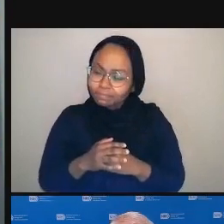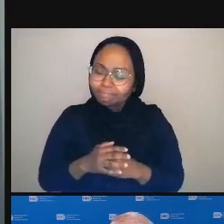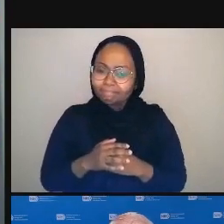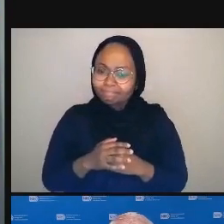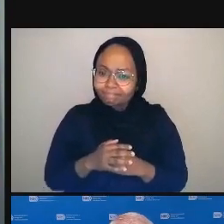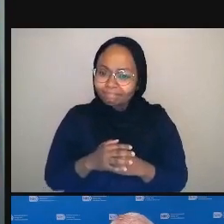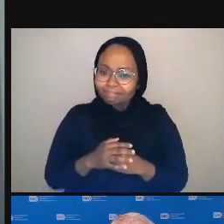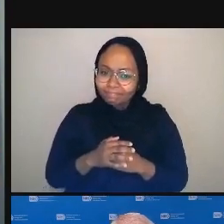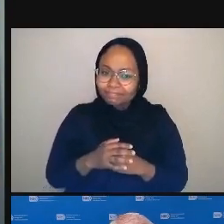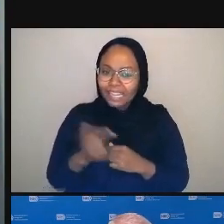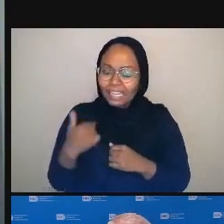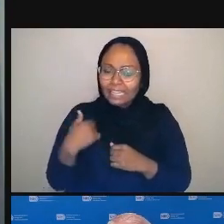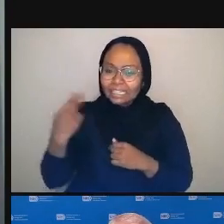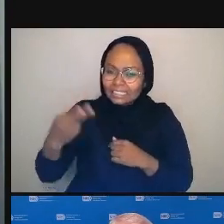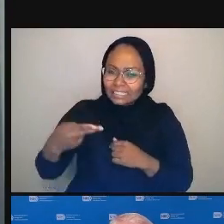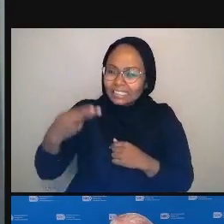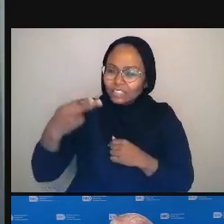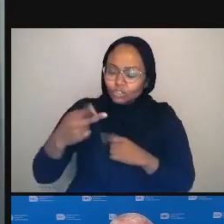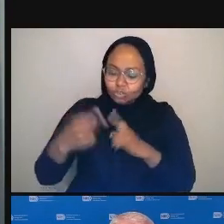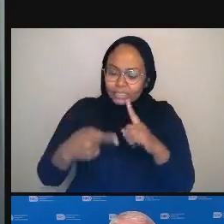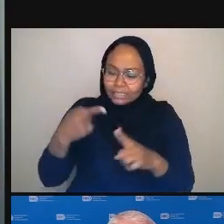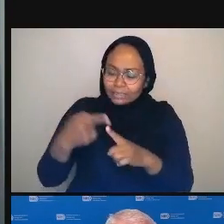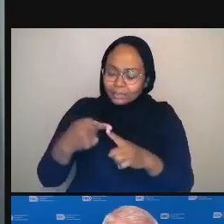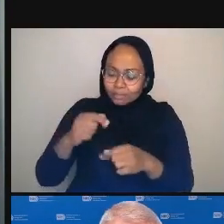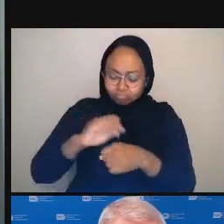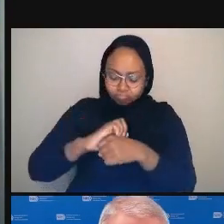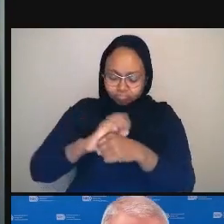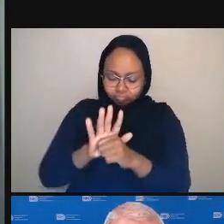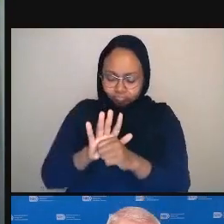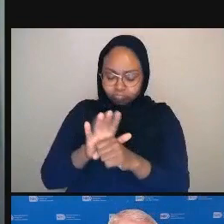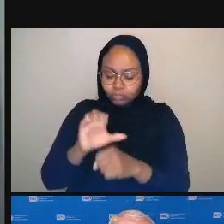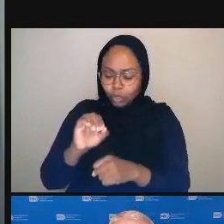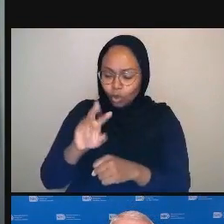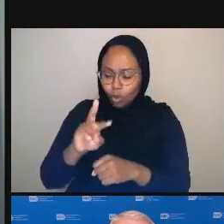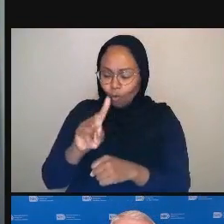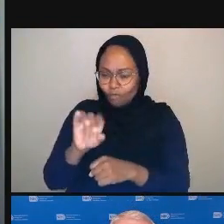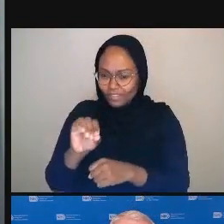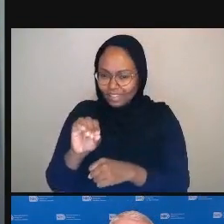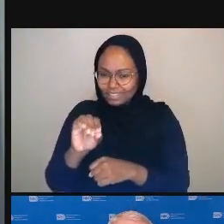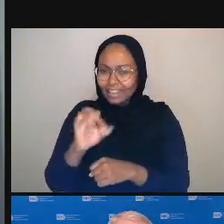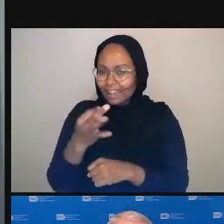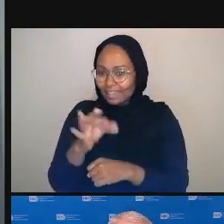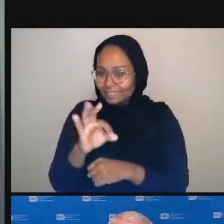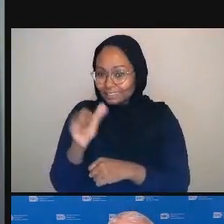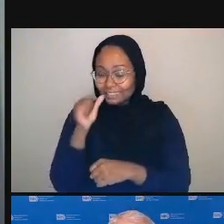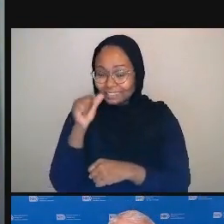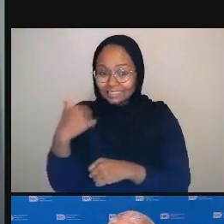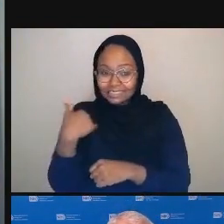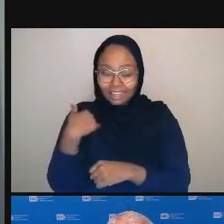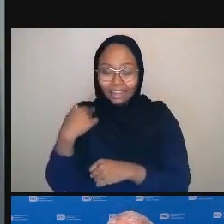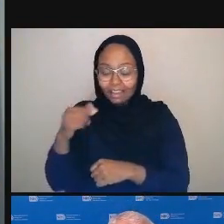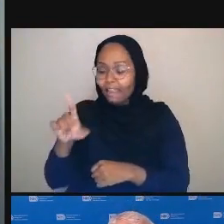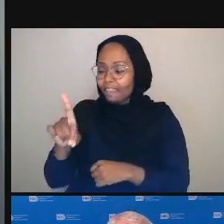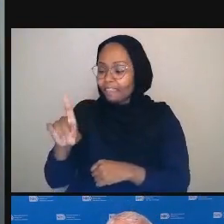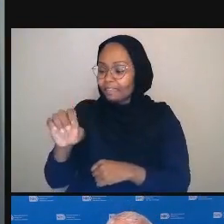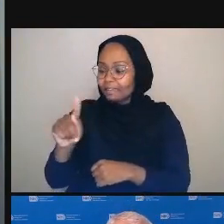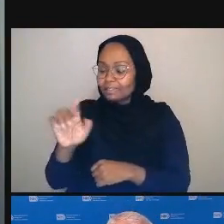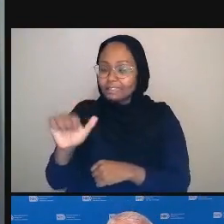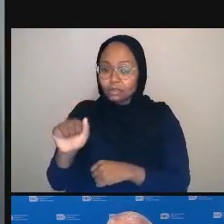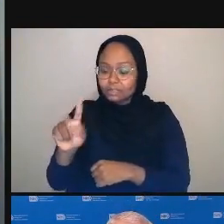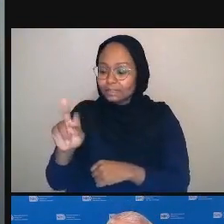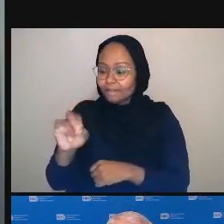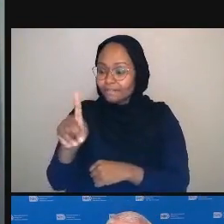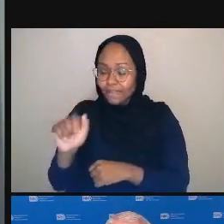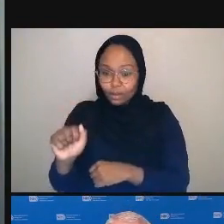of misinformation about COVID-19, the Delta variant and breakthrough infections have caused quite a